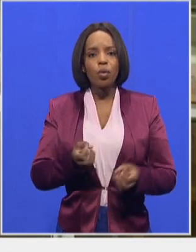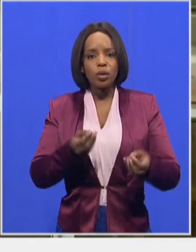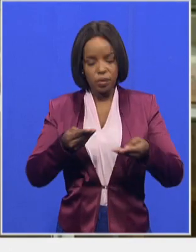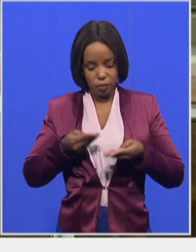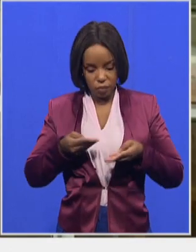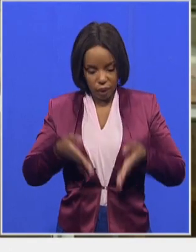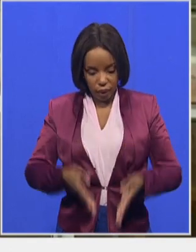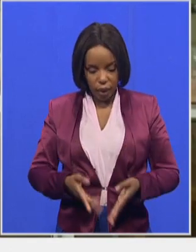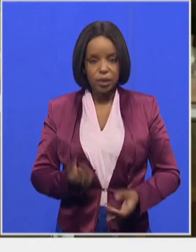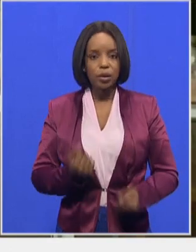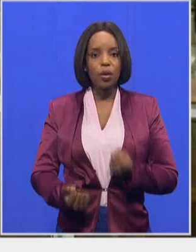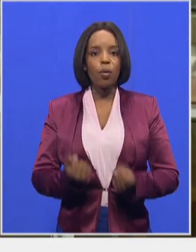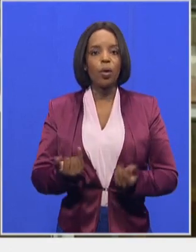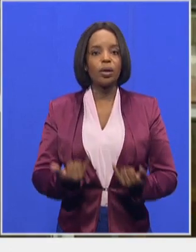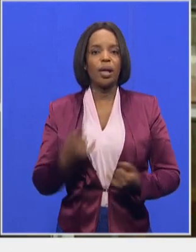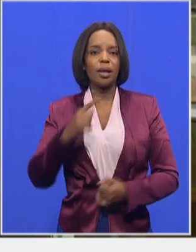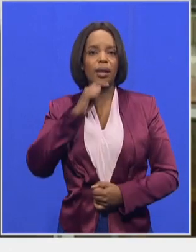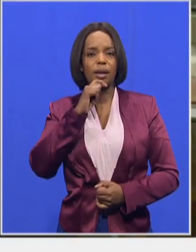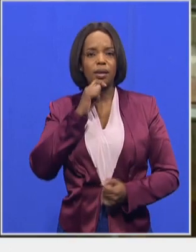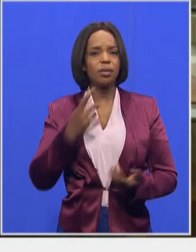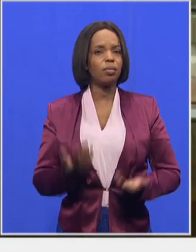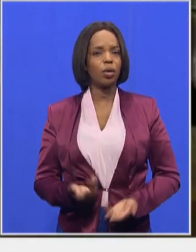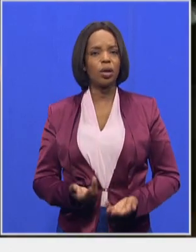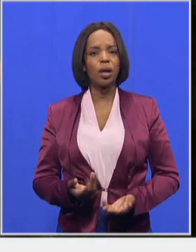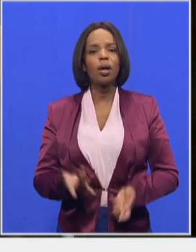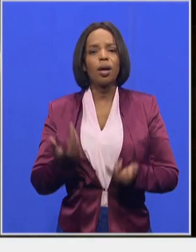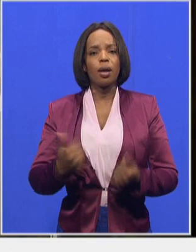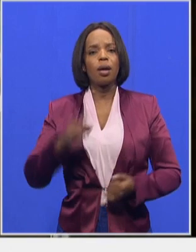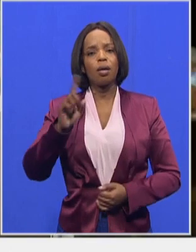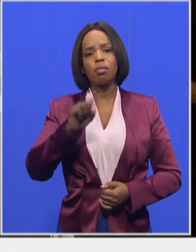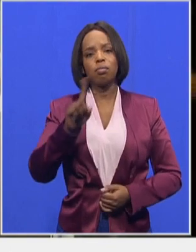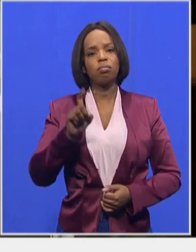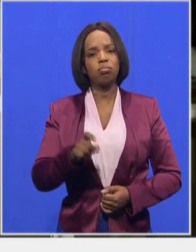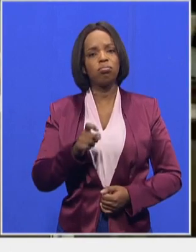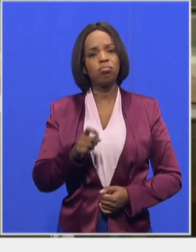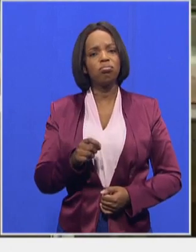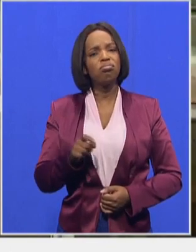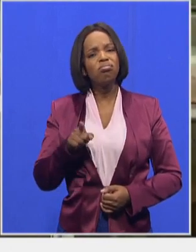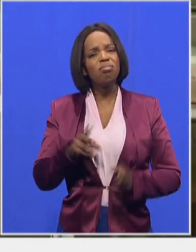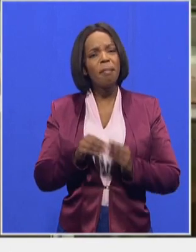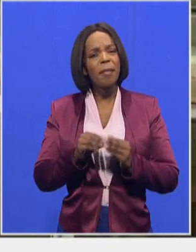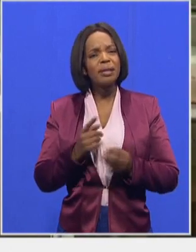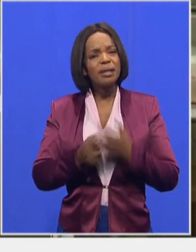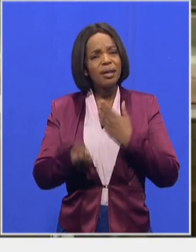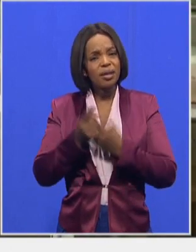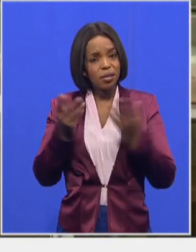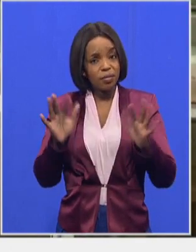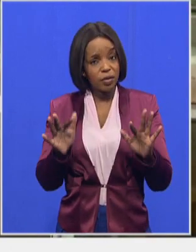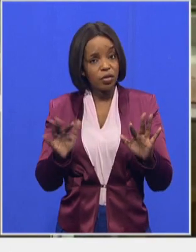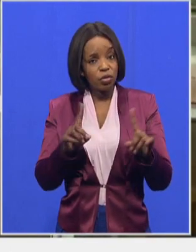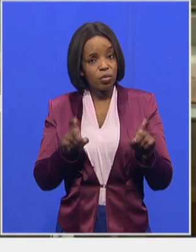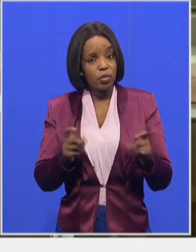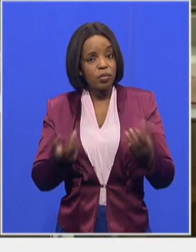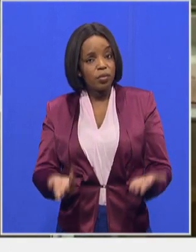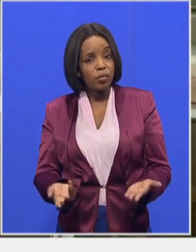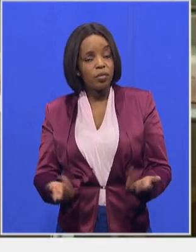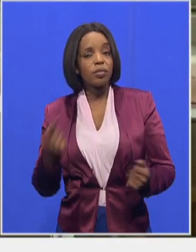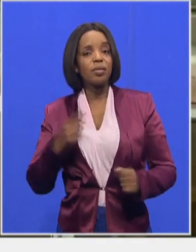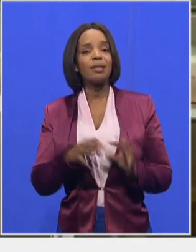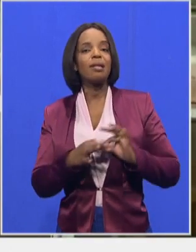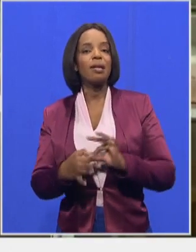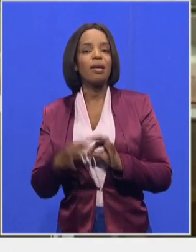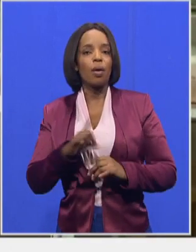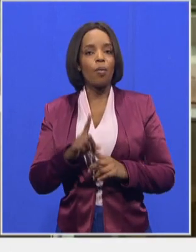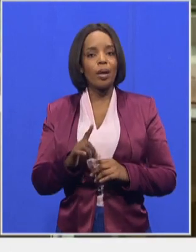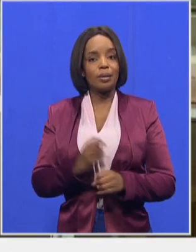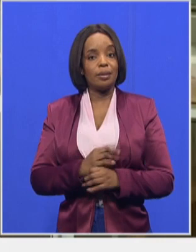morning, or furnished to this court, one has to ask the question, did a meeting ever take place with regards to the initial findings of